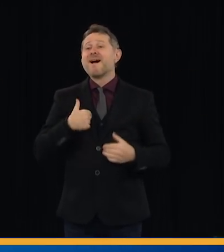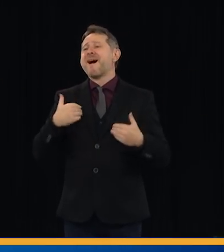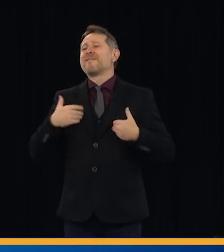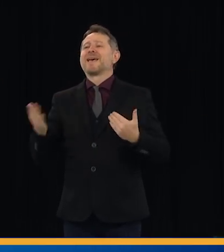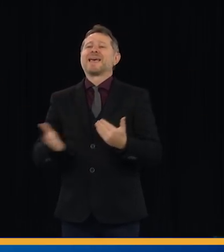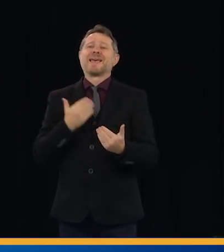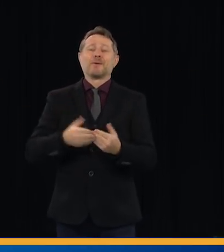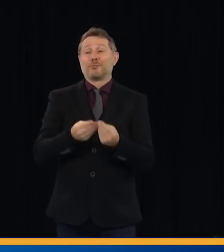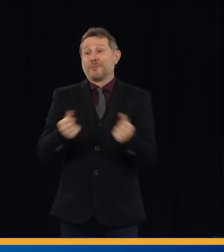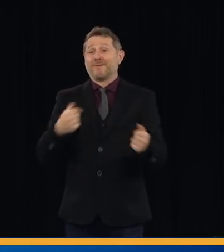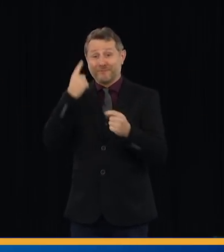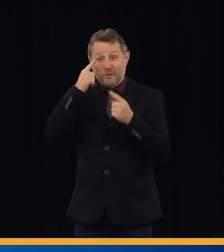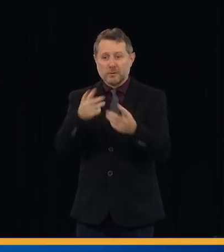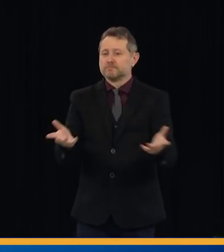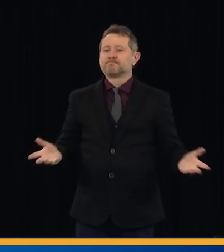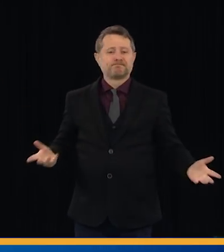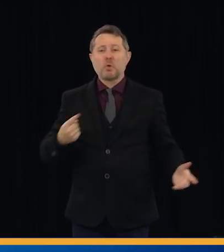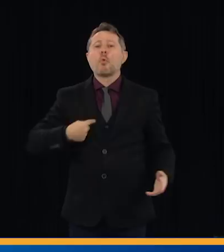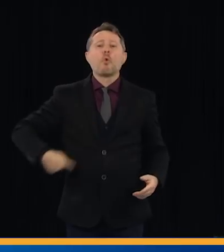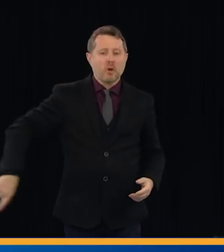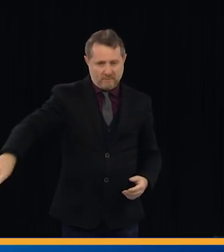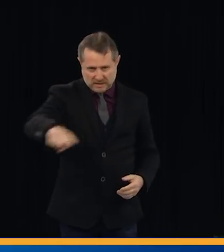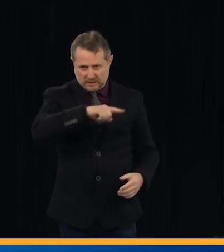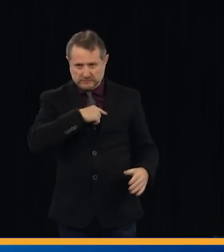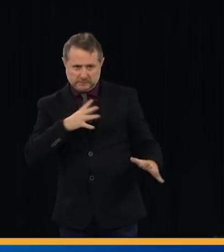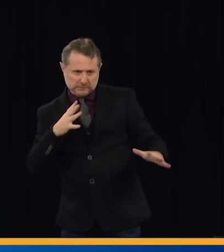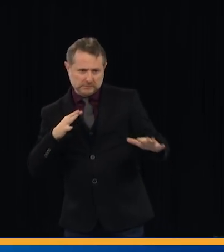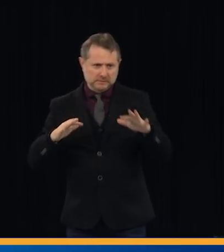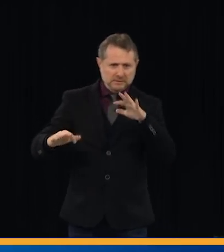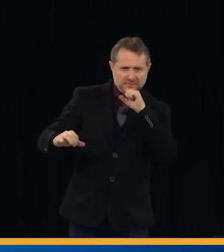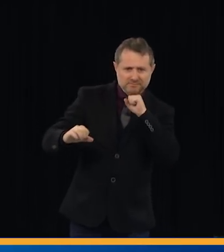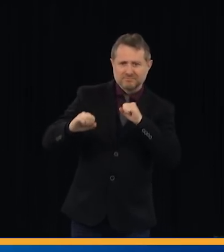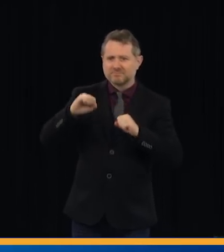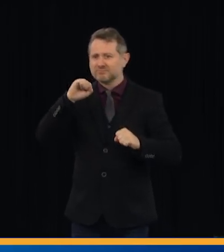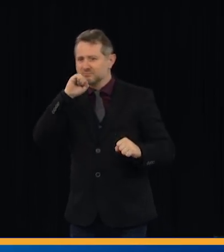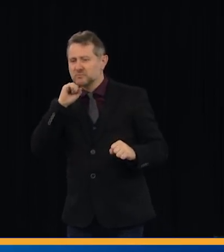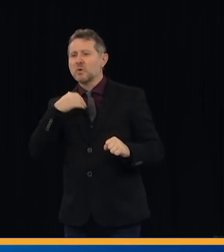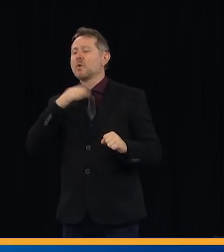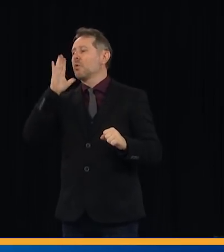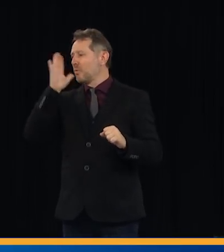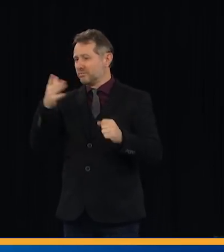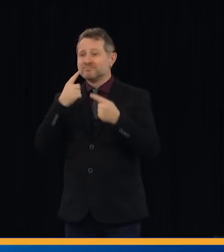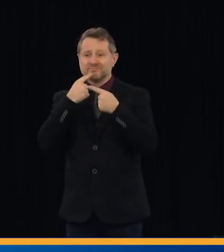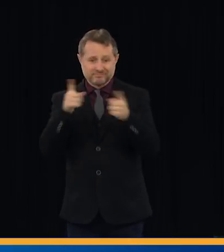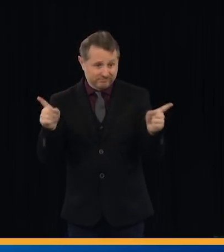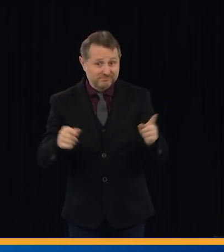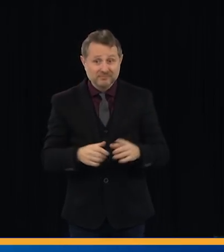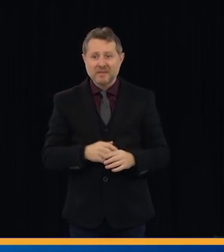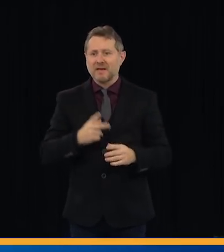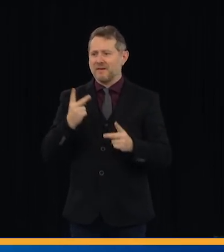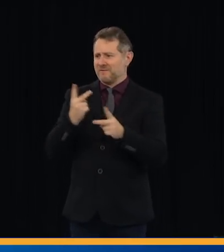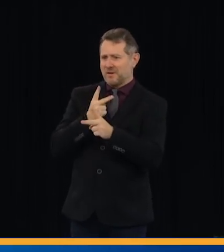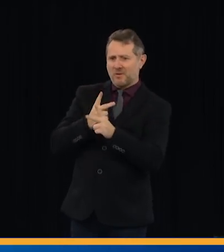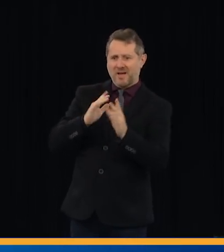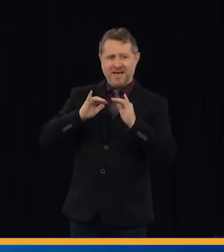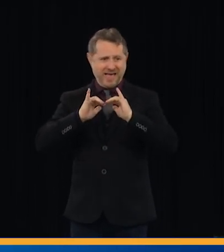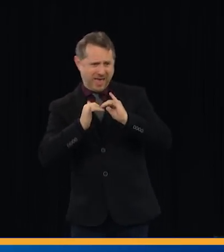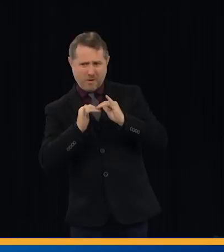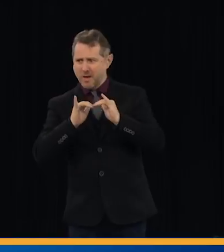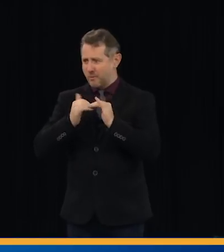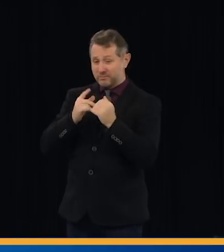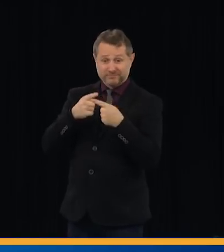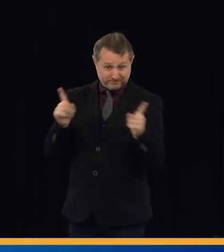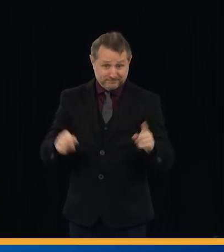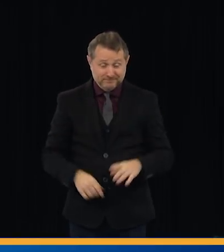We're all working our way through it. And we all have to figure out a way to get through it.